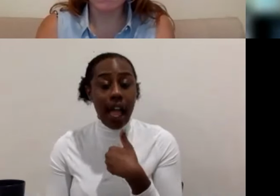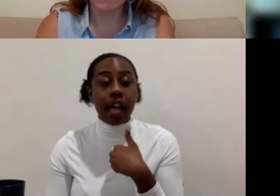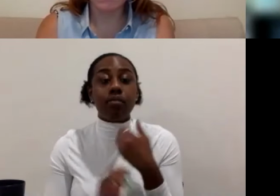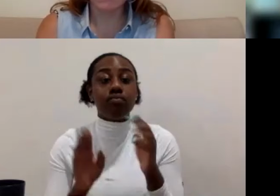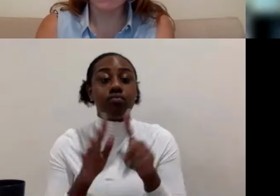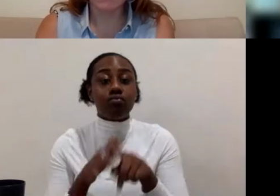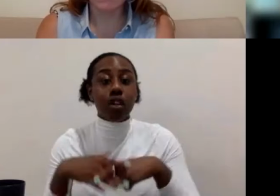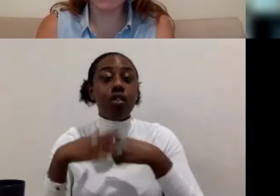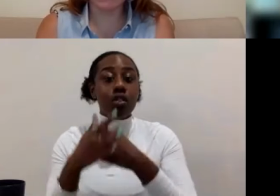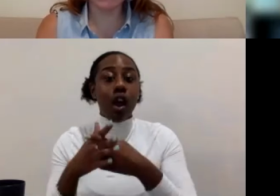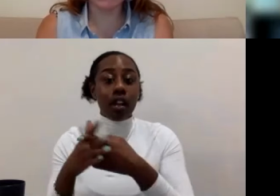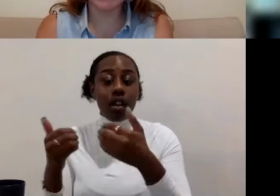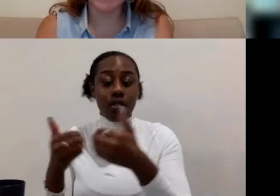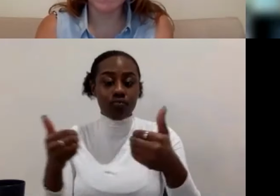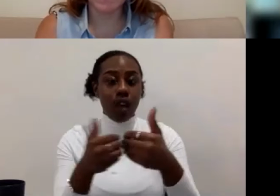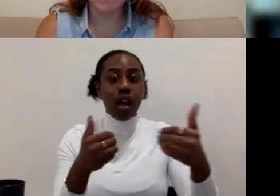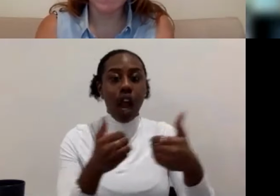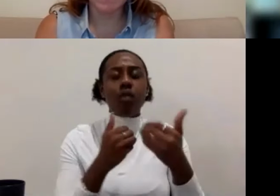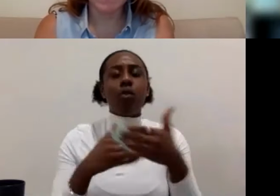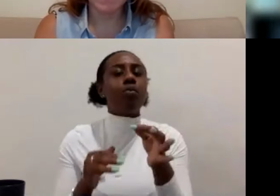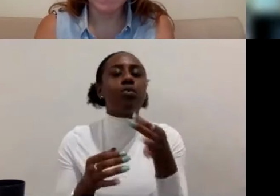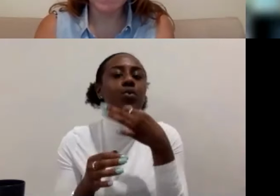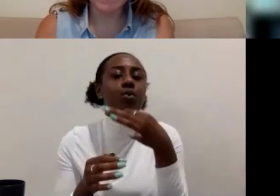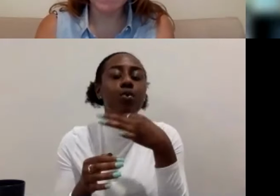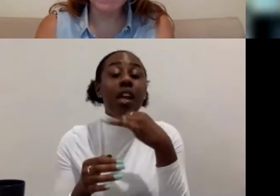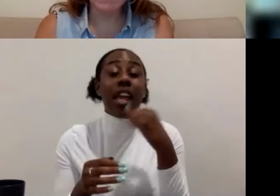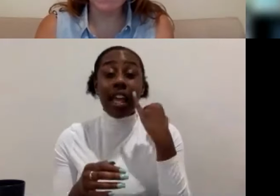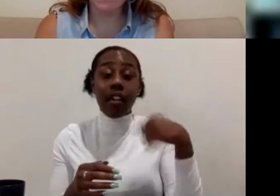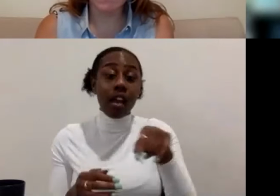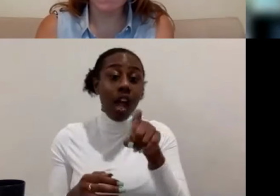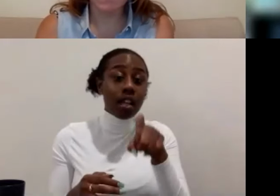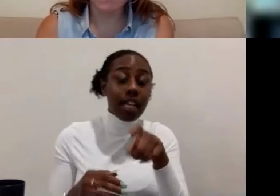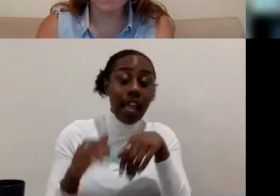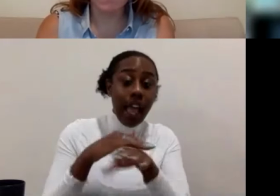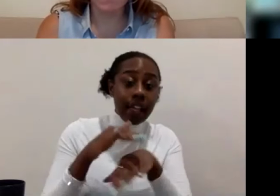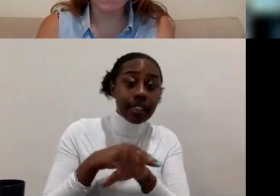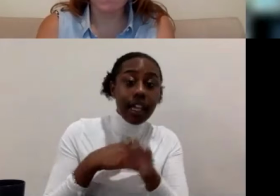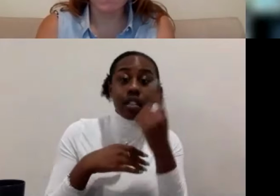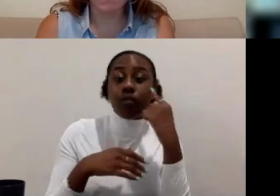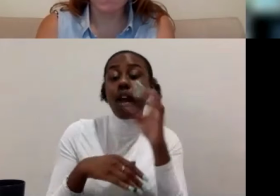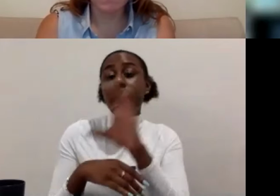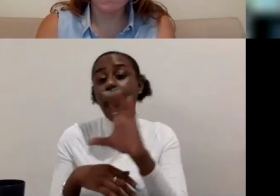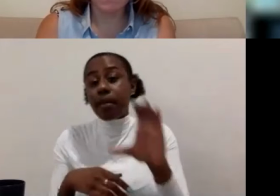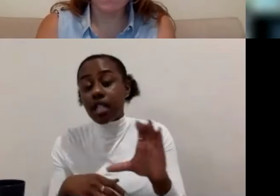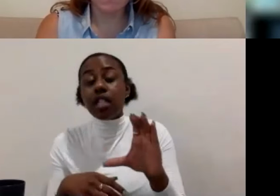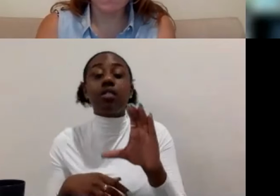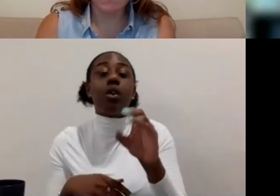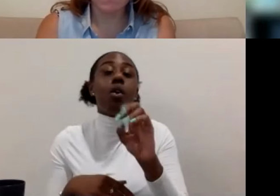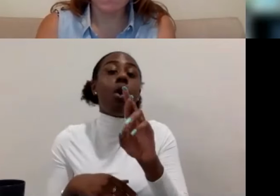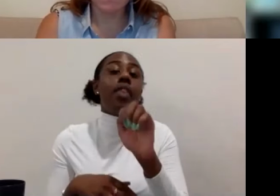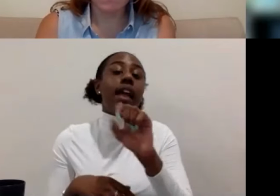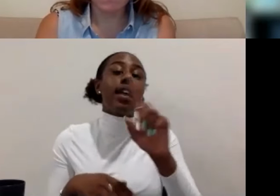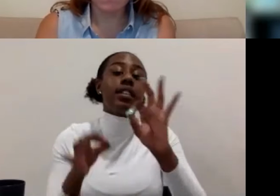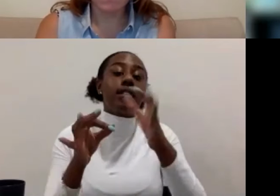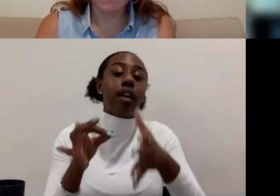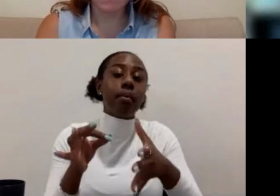rooms in just a second. If you need access to the captions, the ASL